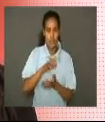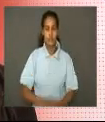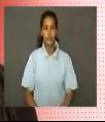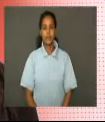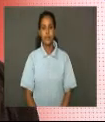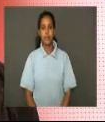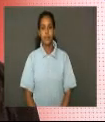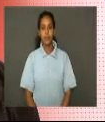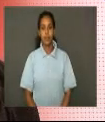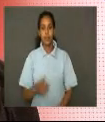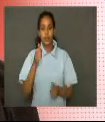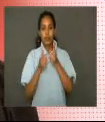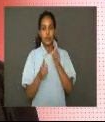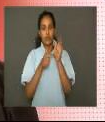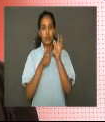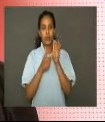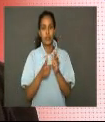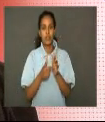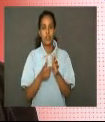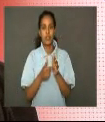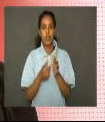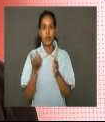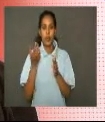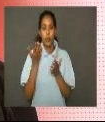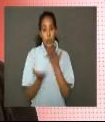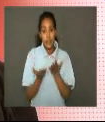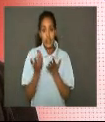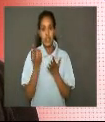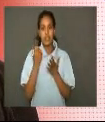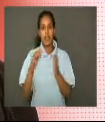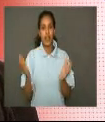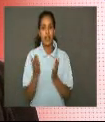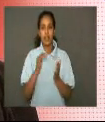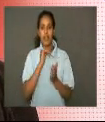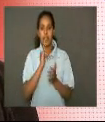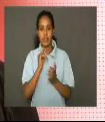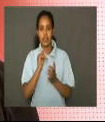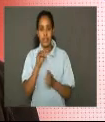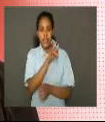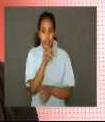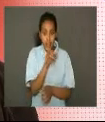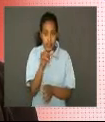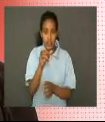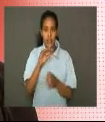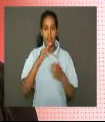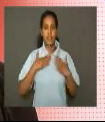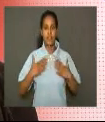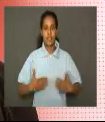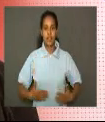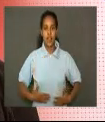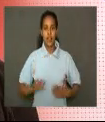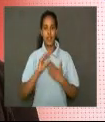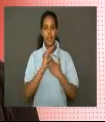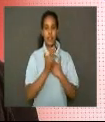heterogeneous, which shows us whether the catalyst is in the same physical